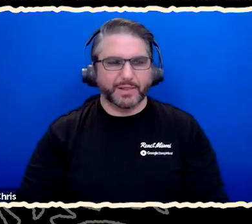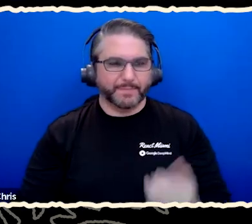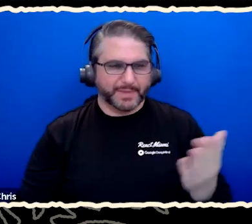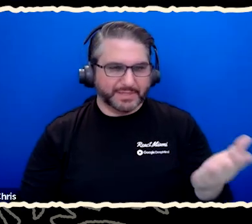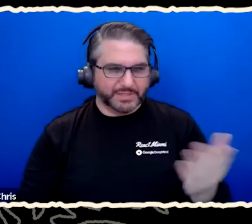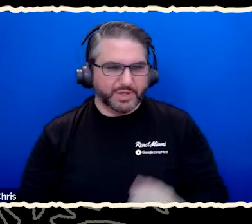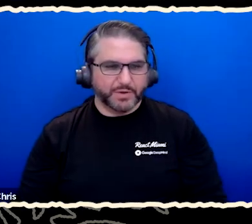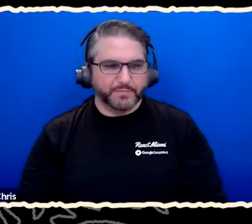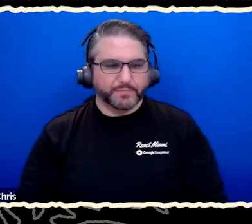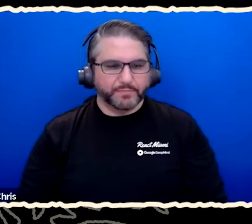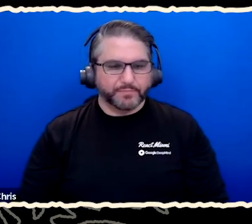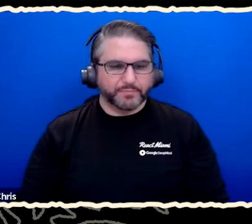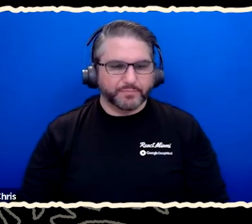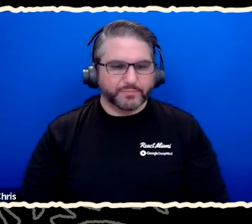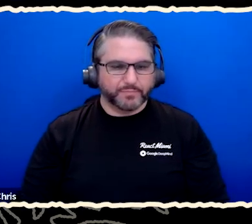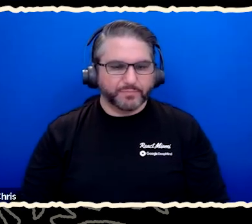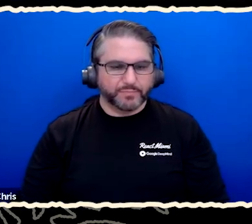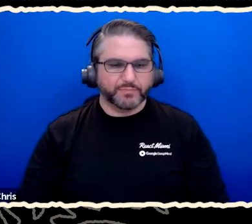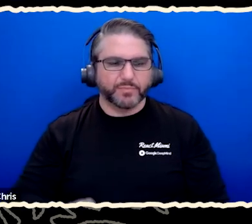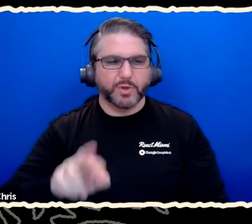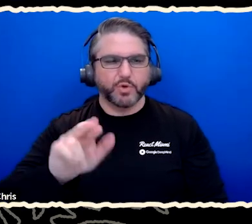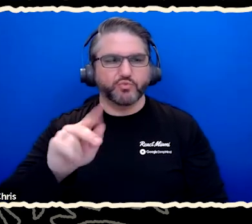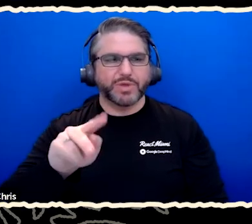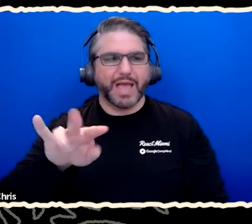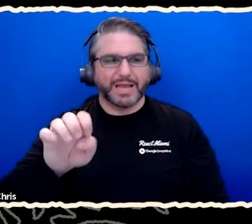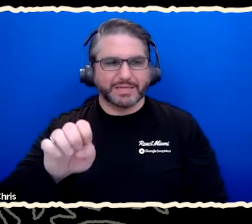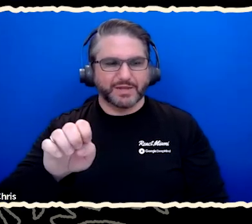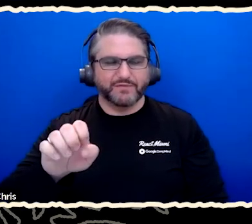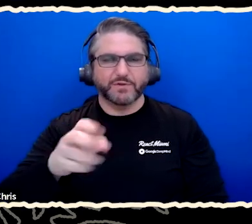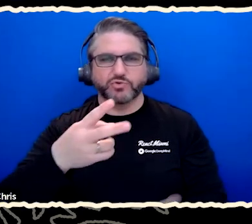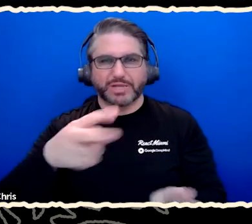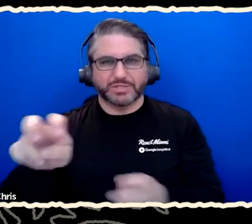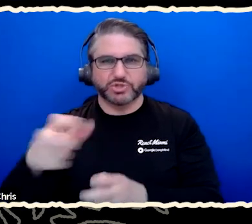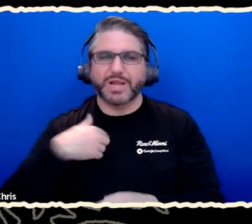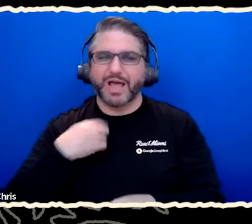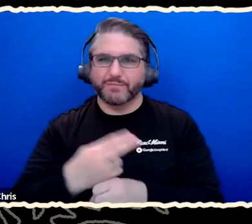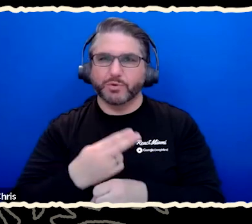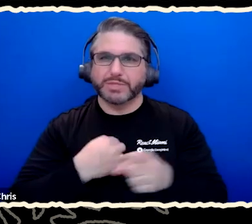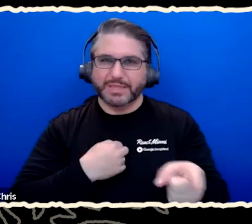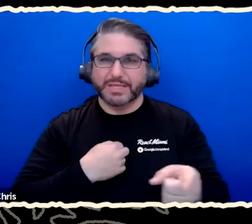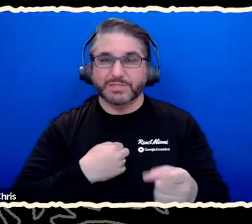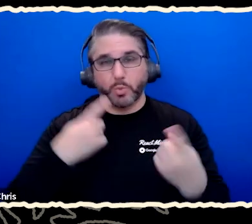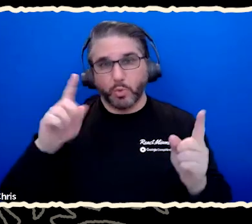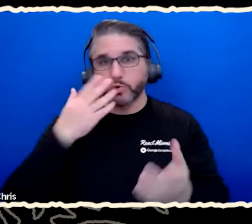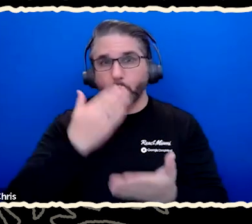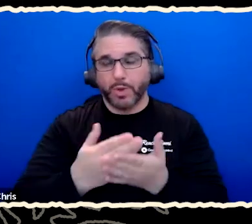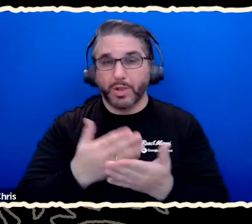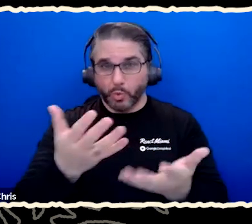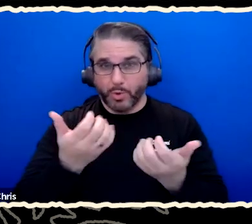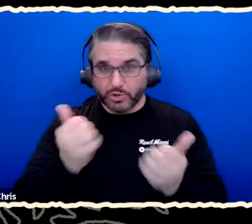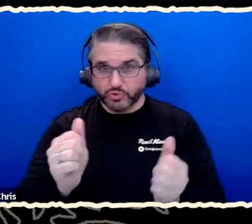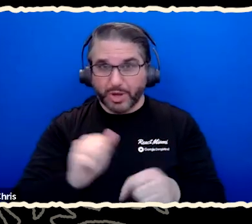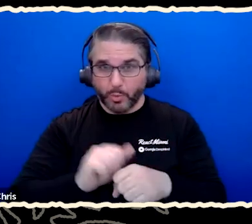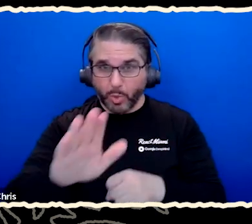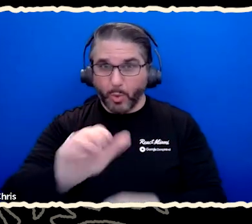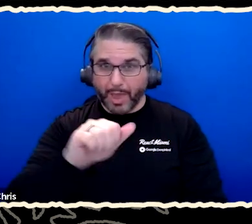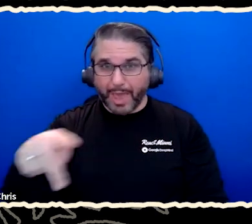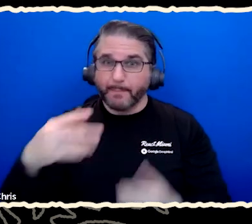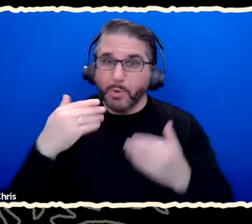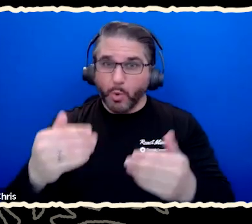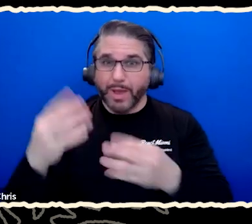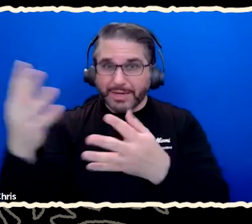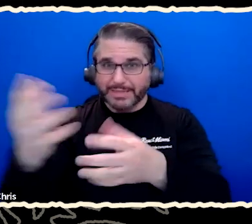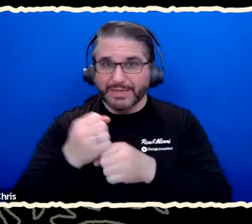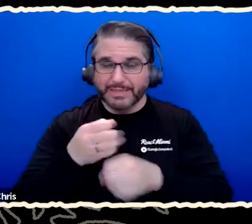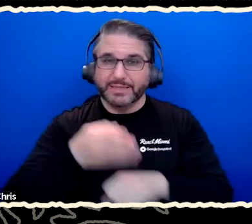View Transitions. I've been using this. It's working really well. If you want to try it on your app, go ahead. You can get it at the end of this talk.